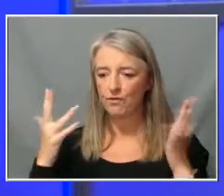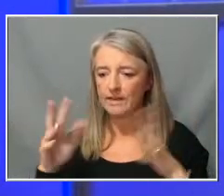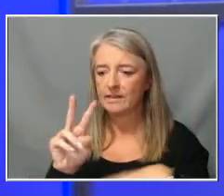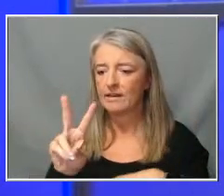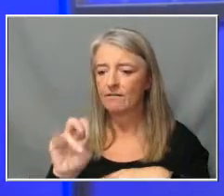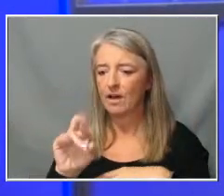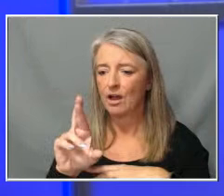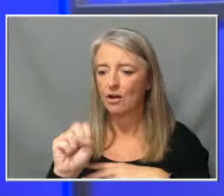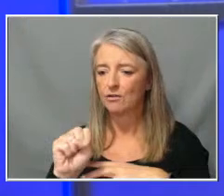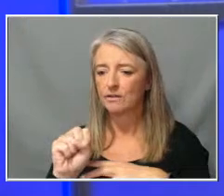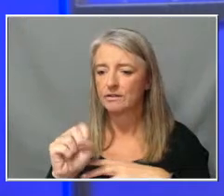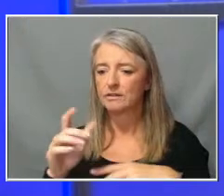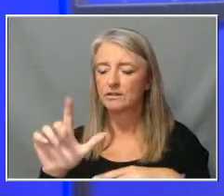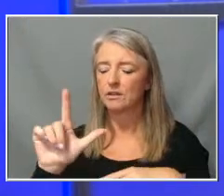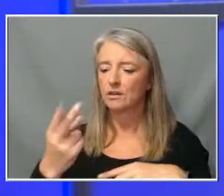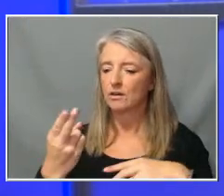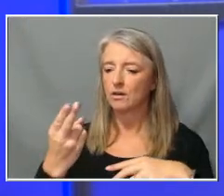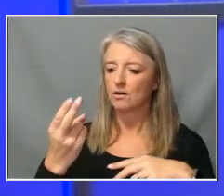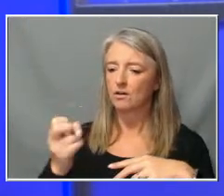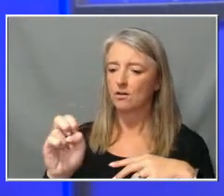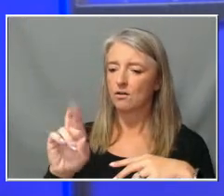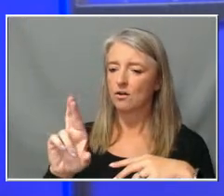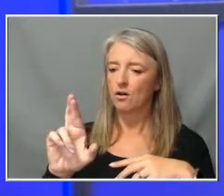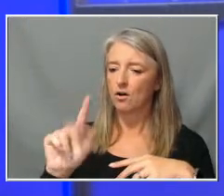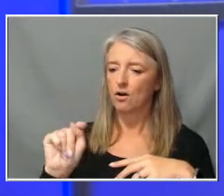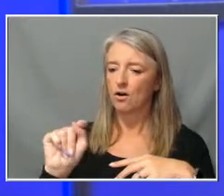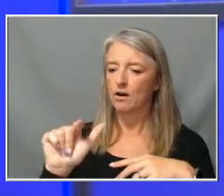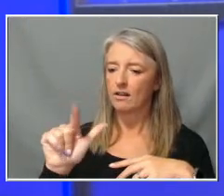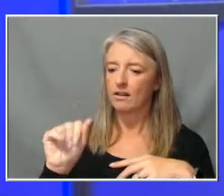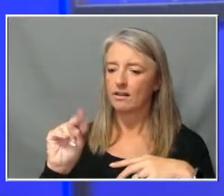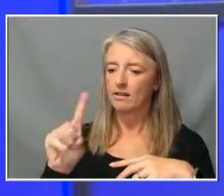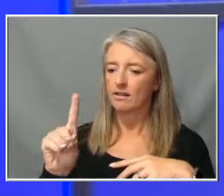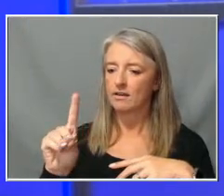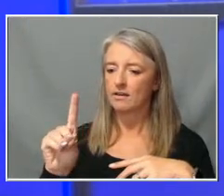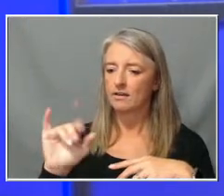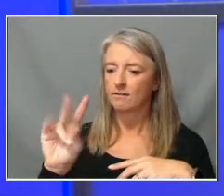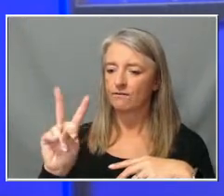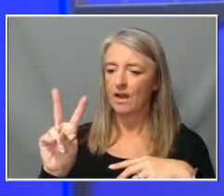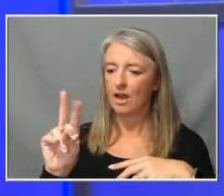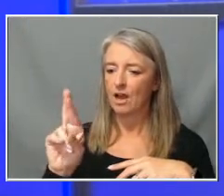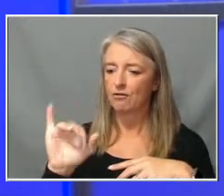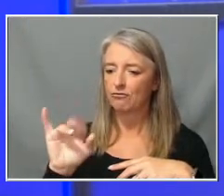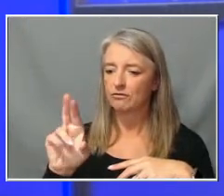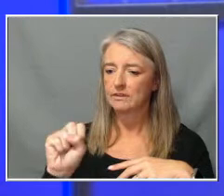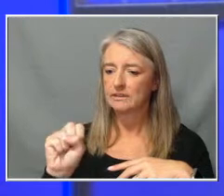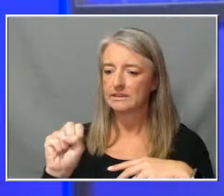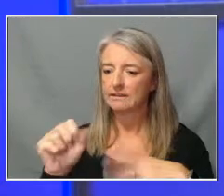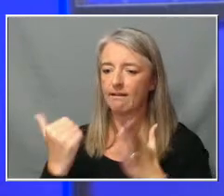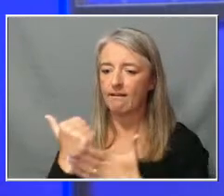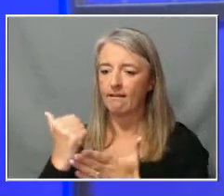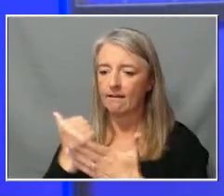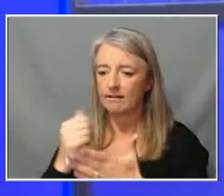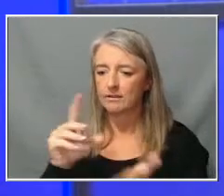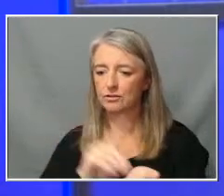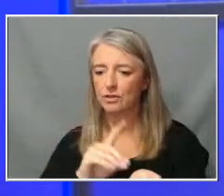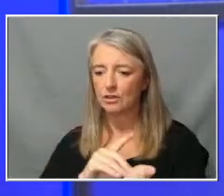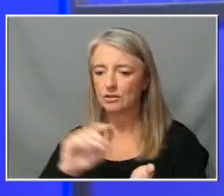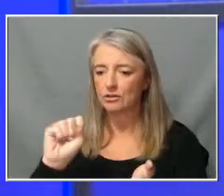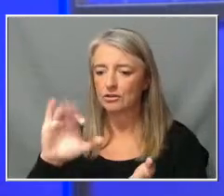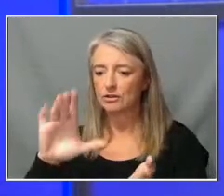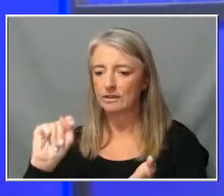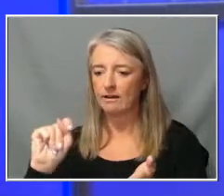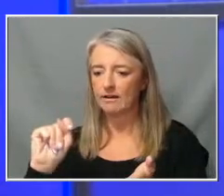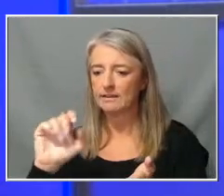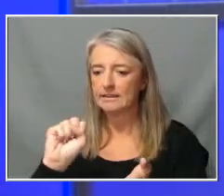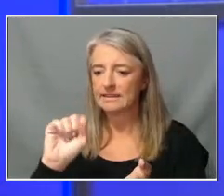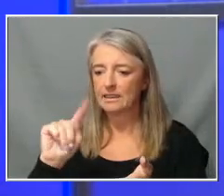such as Heartland virus, which was helped to be discovered by a colleague of mine, Dr. Scott Folk, up in St. Joe